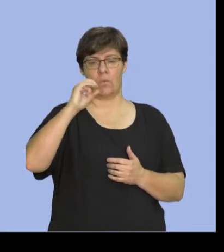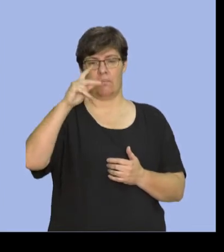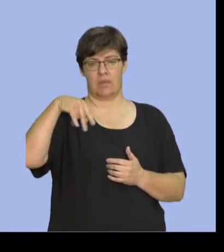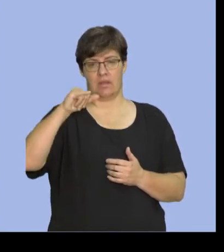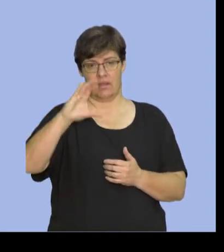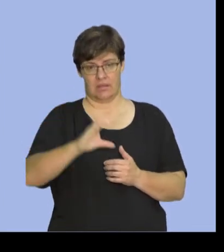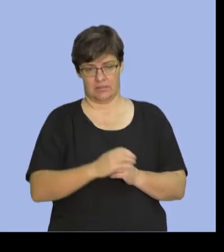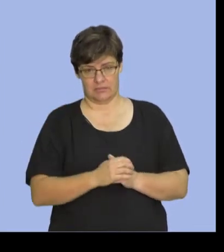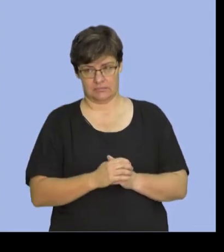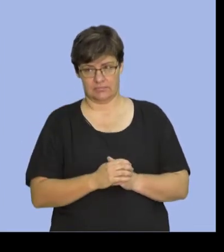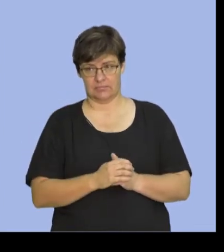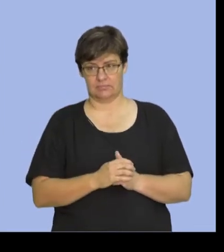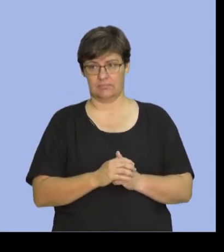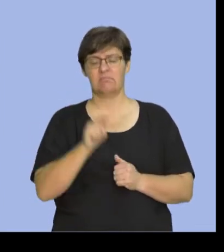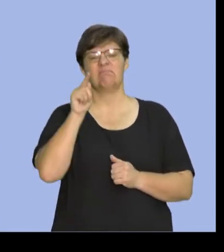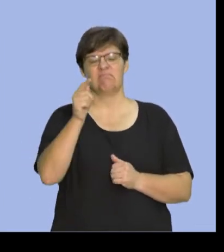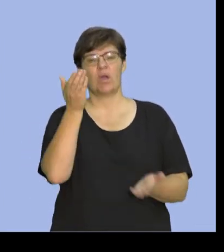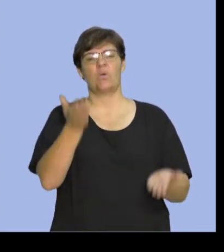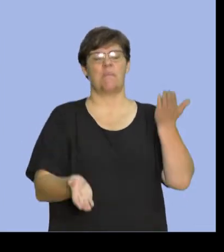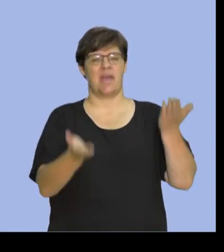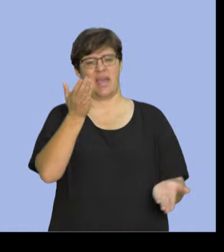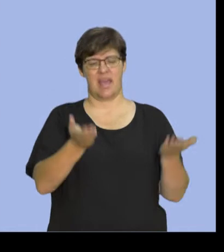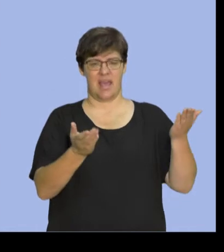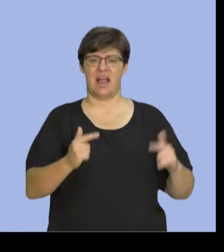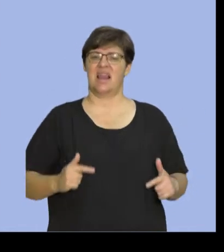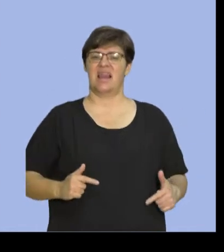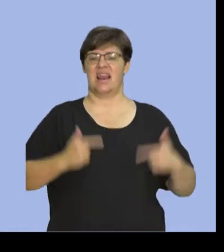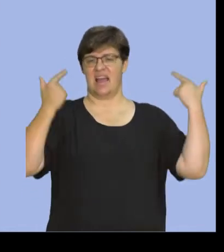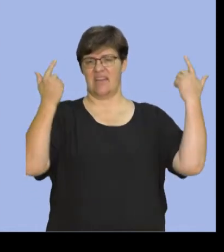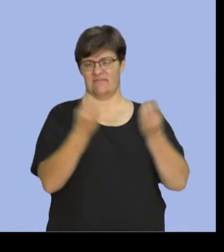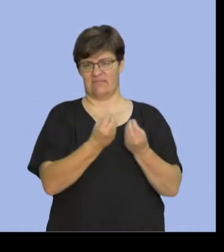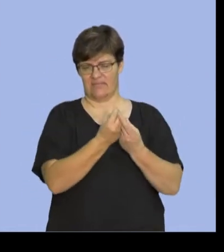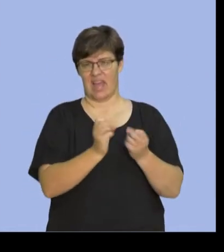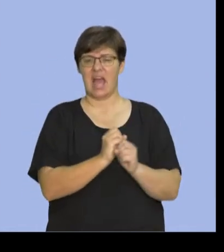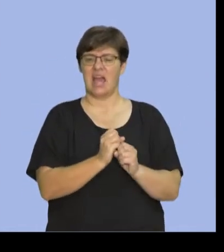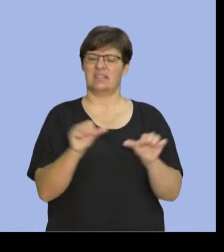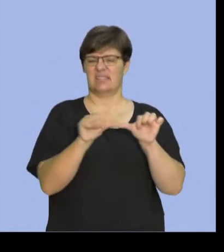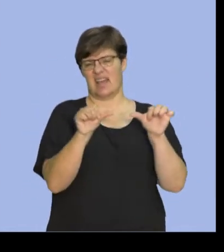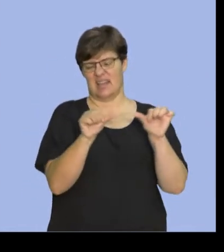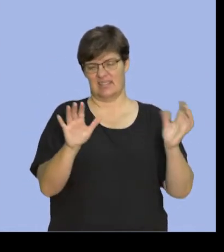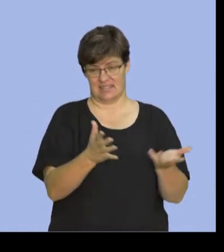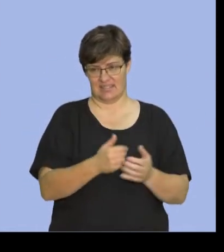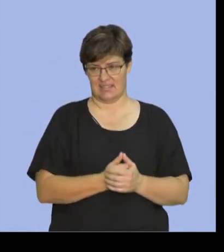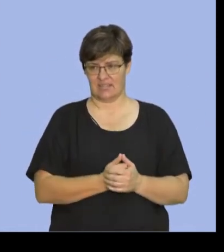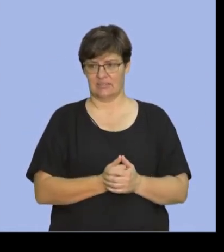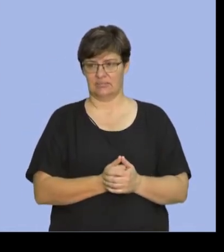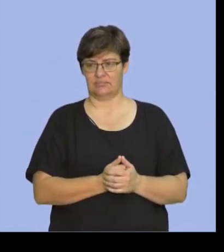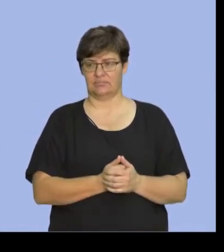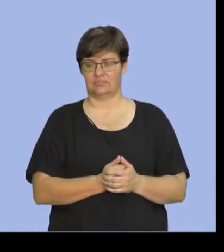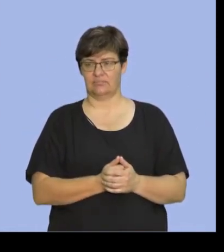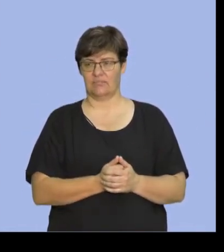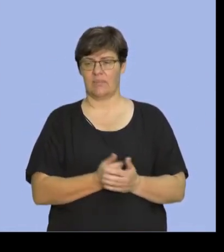here is a comparison of living organisms and their general size. And so here we have a scale